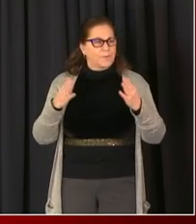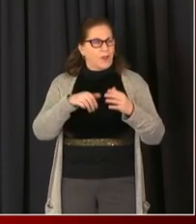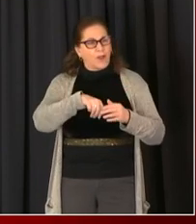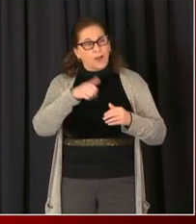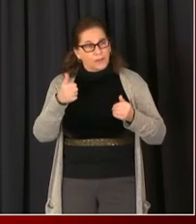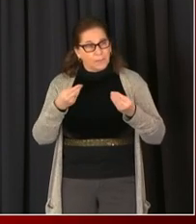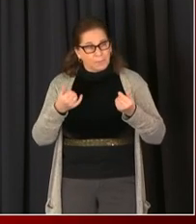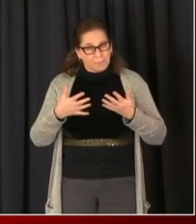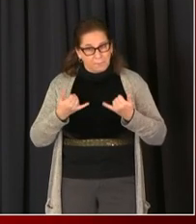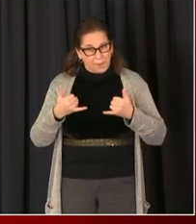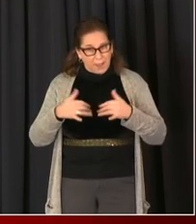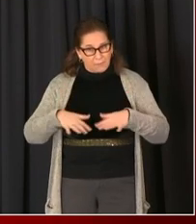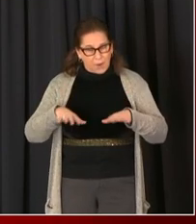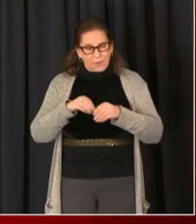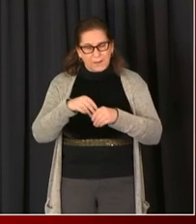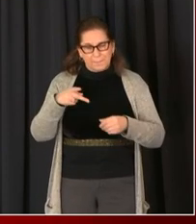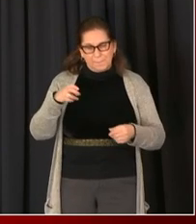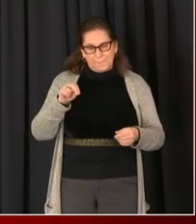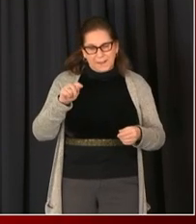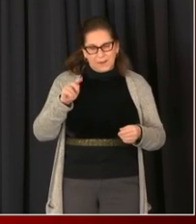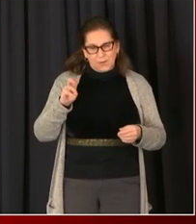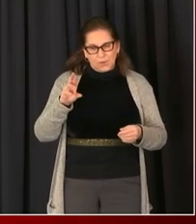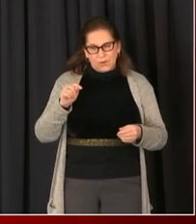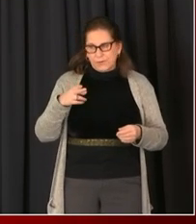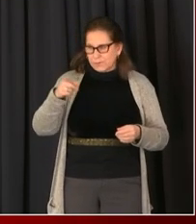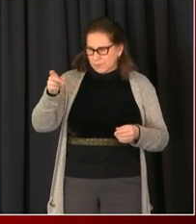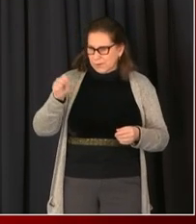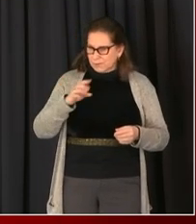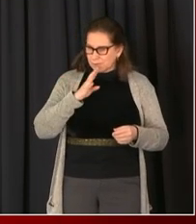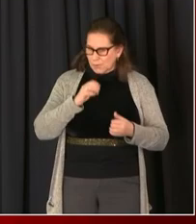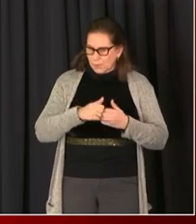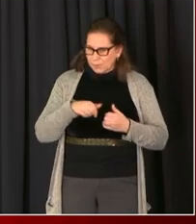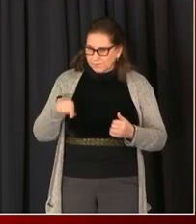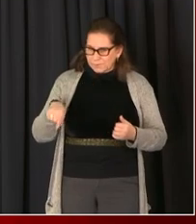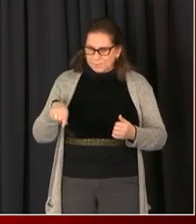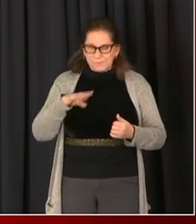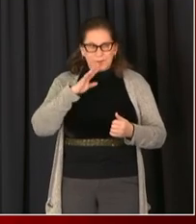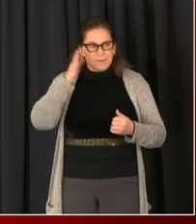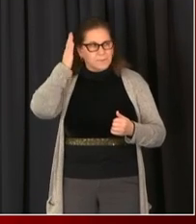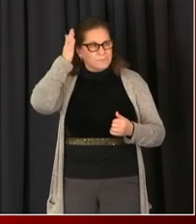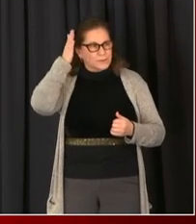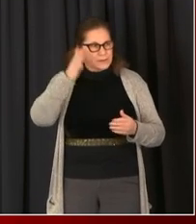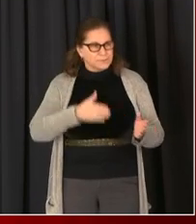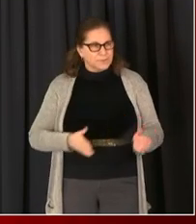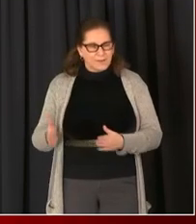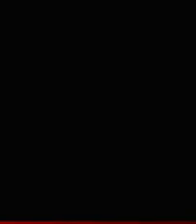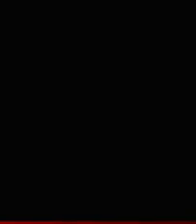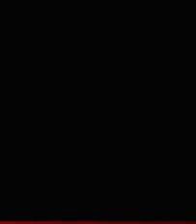Brandon about what his future plans are. Thank you.